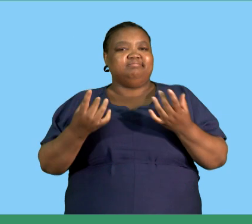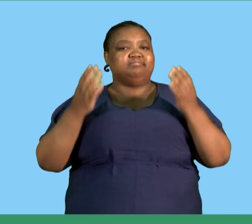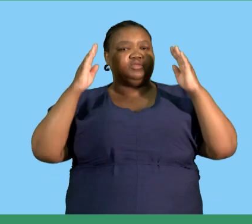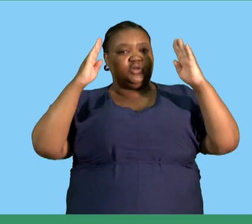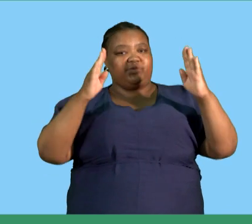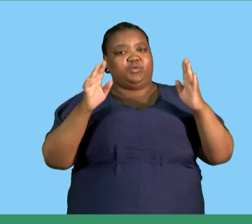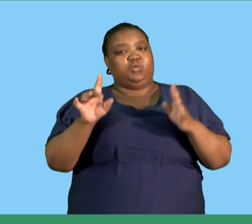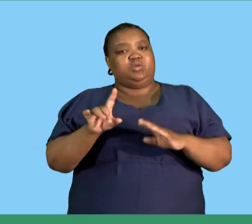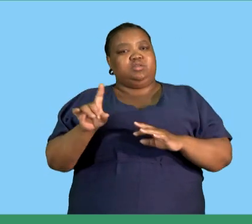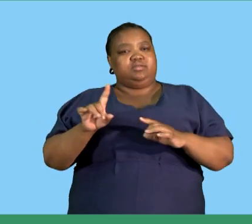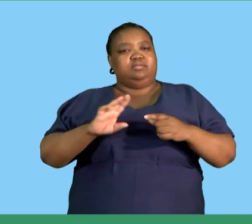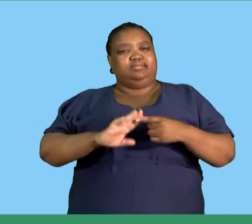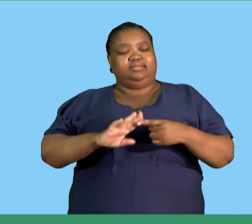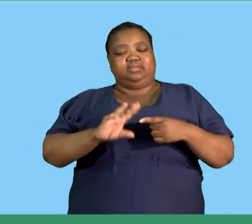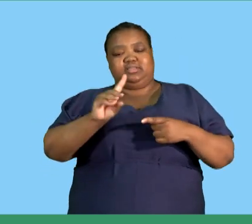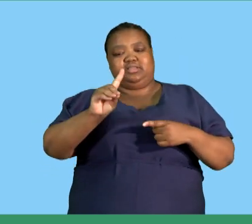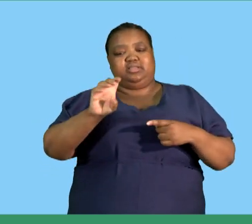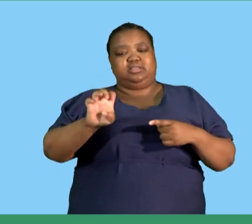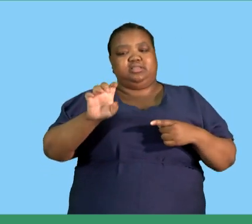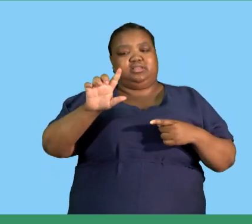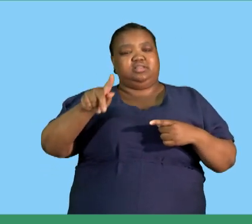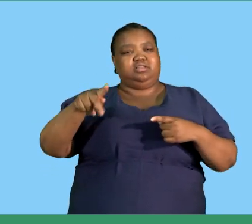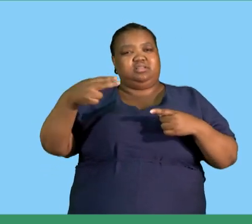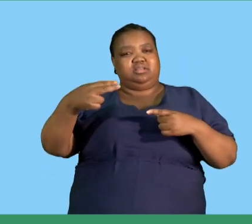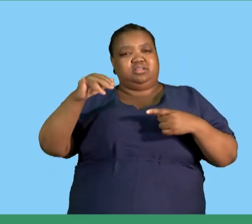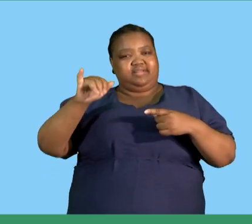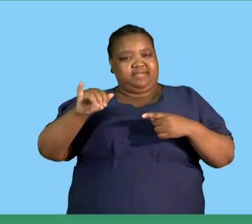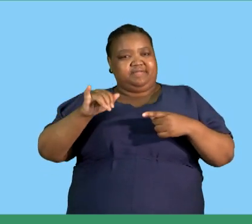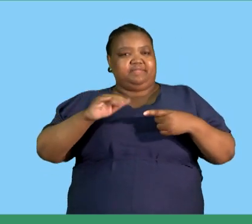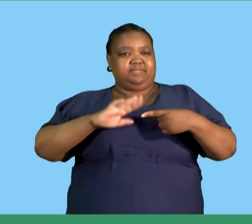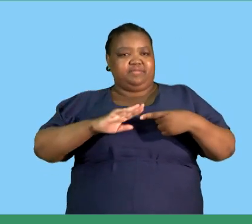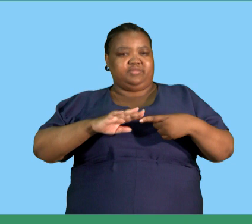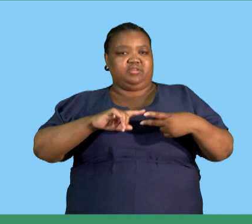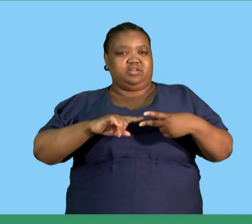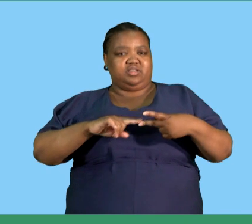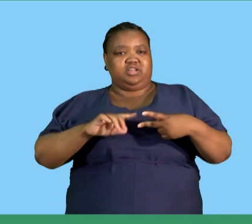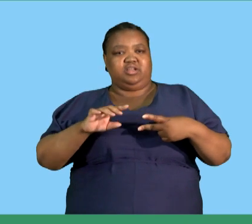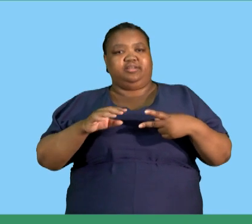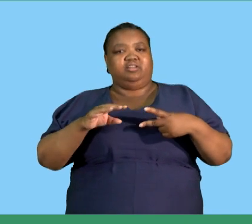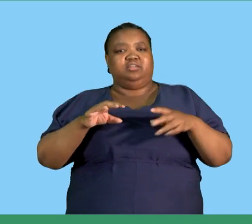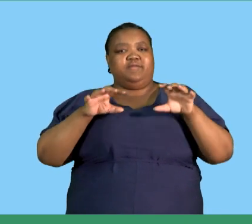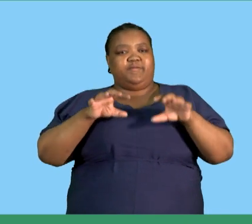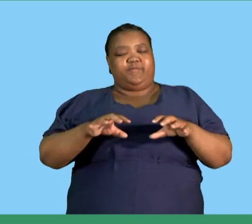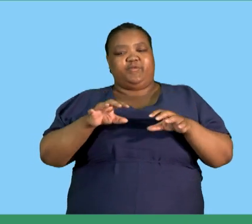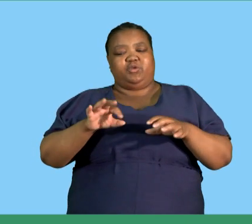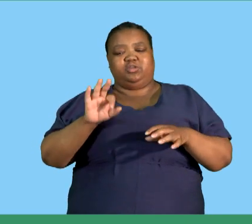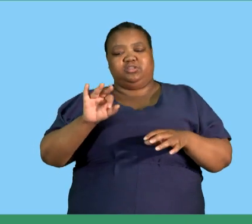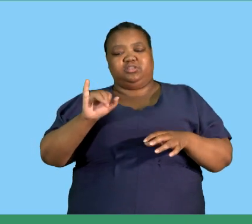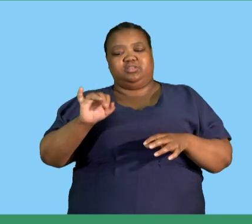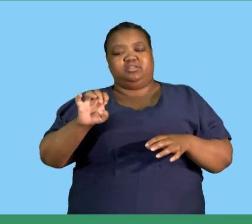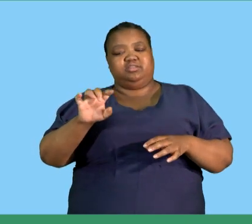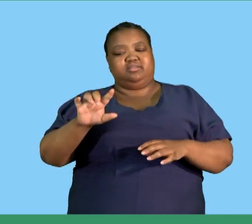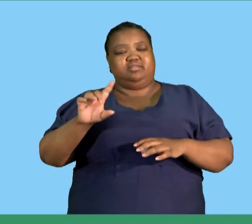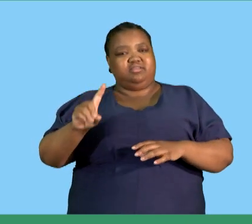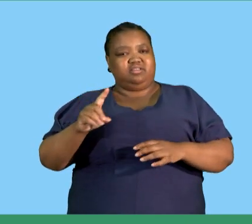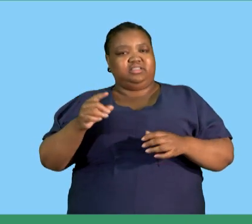These are the techniques that we'll be focusing on for this lesson: the Delphi technique and the force field analysis. You